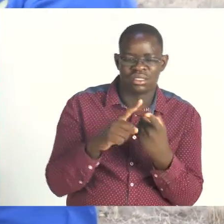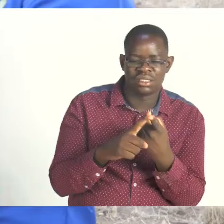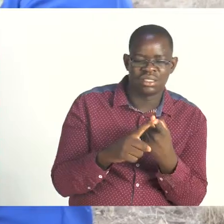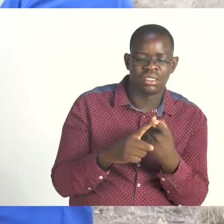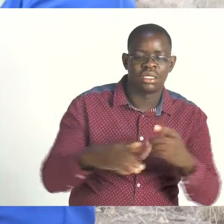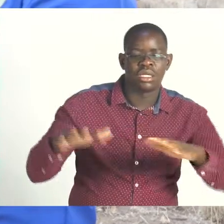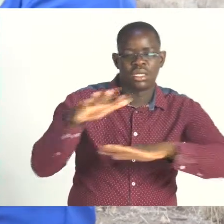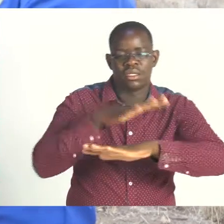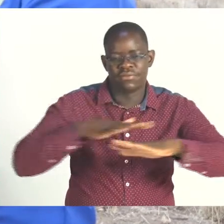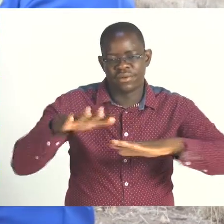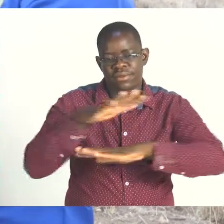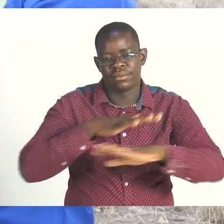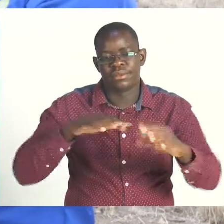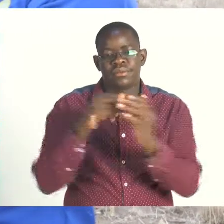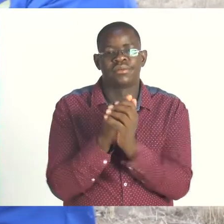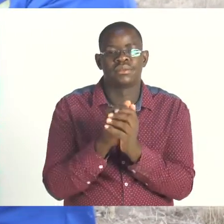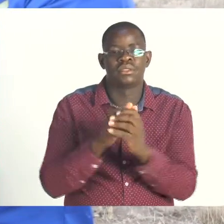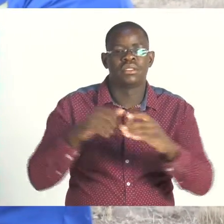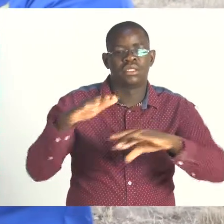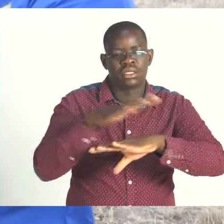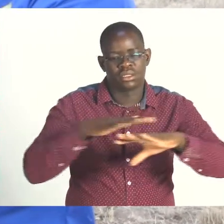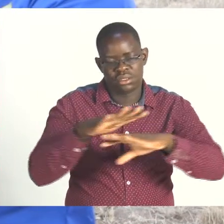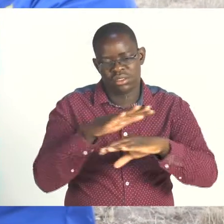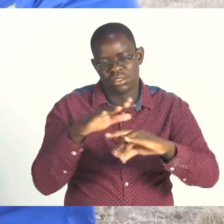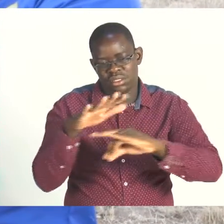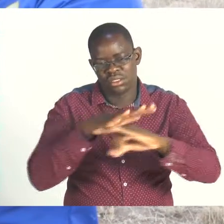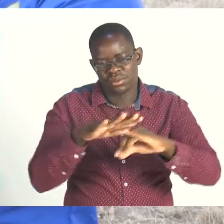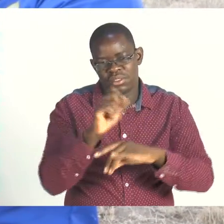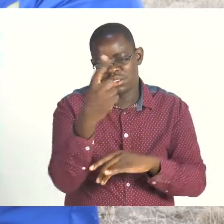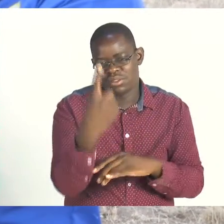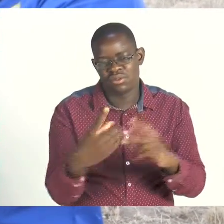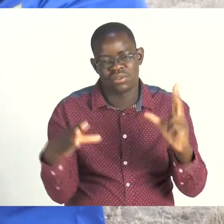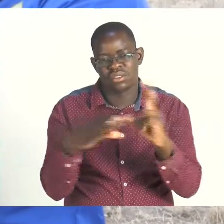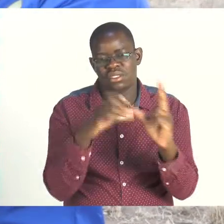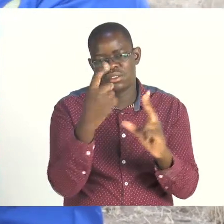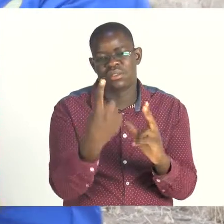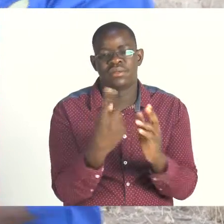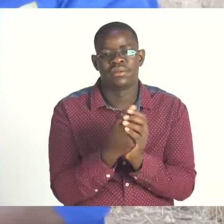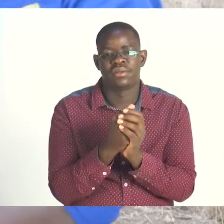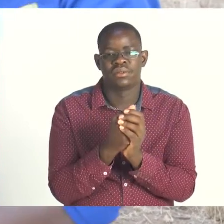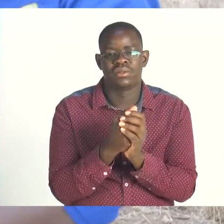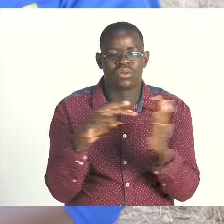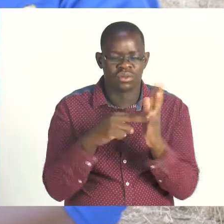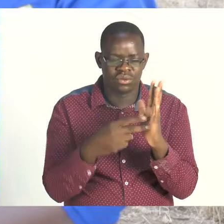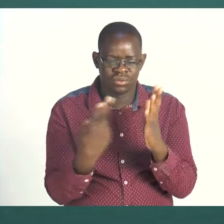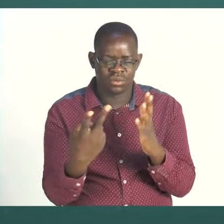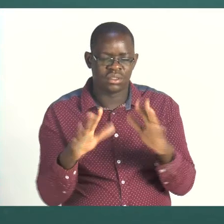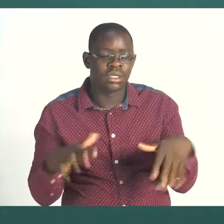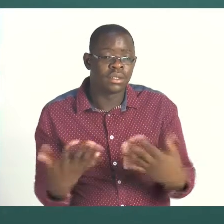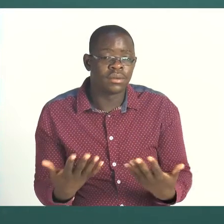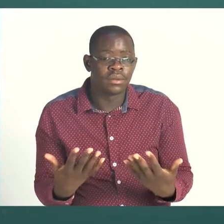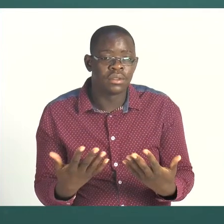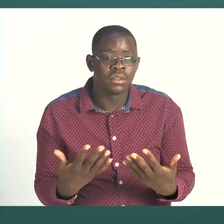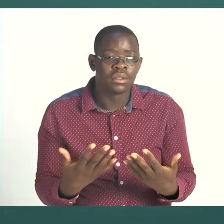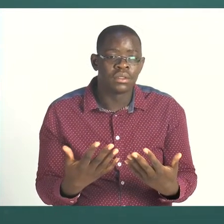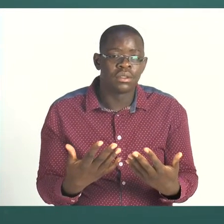environment, for the animals, and for yourself as the farmer. Wait, what do you mean? How? With